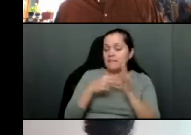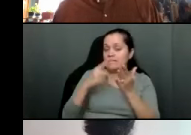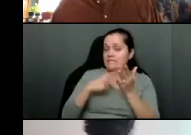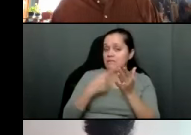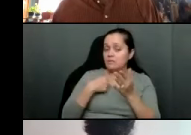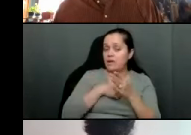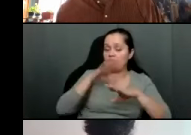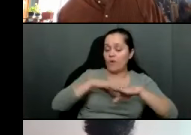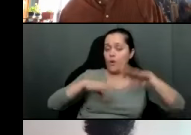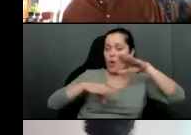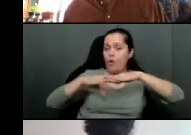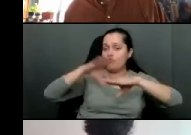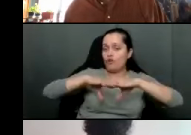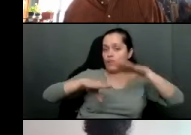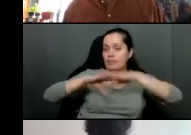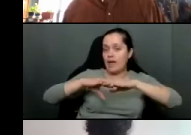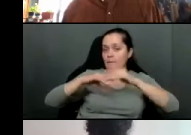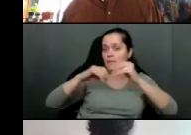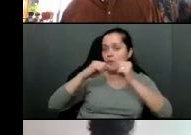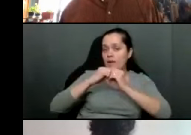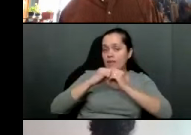have overlaps with